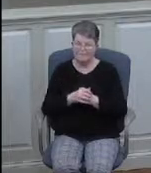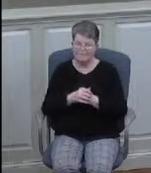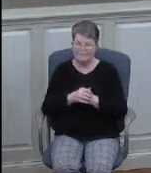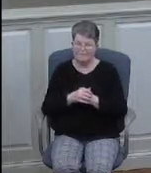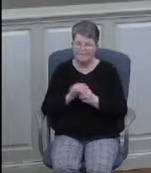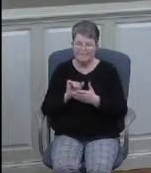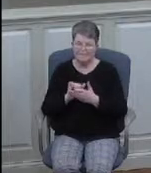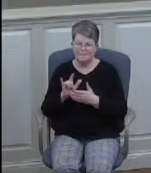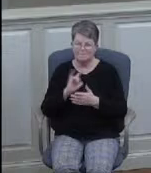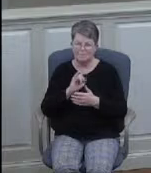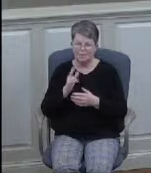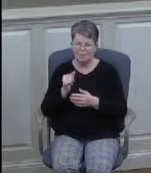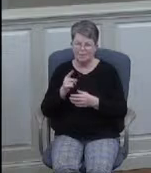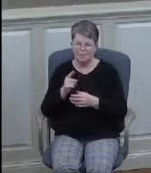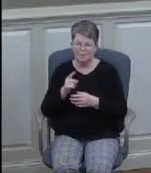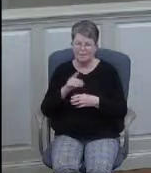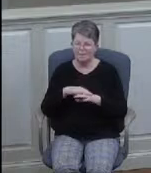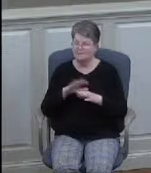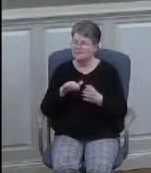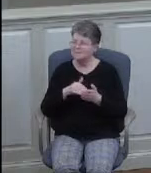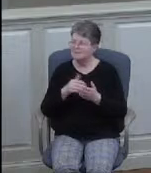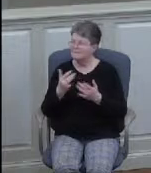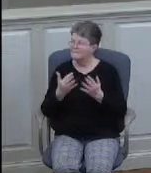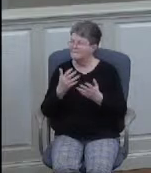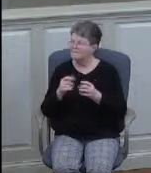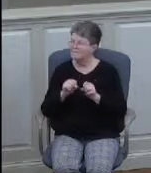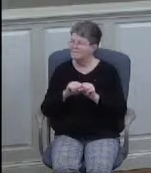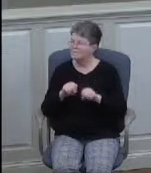So that's all I had on the central fire station. Any other questions about it?